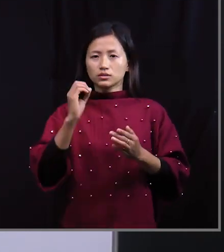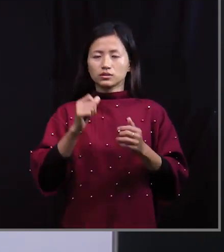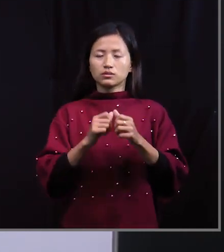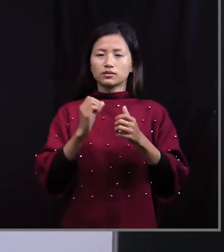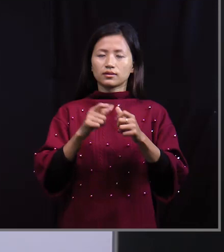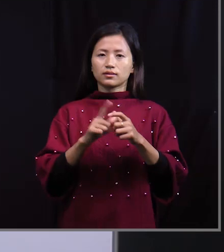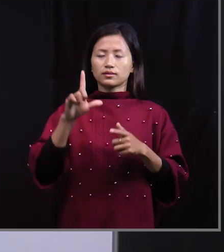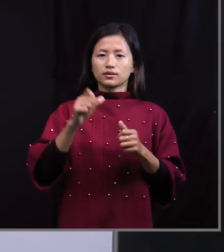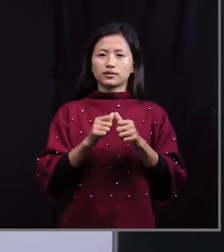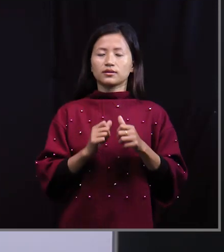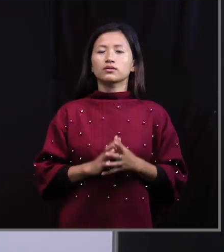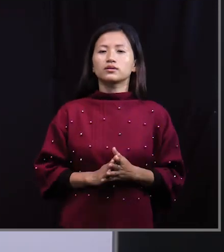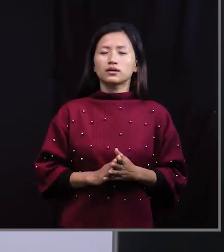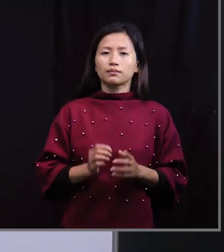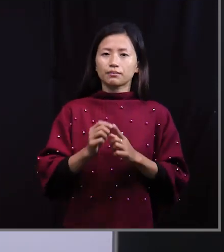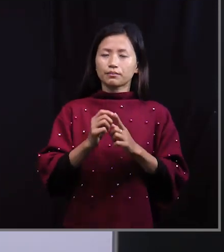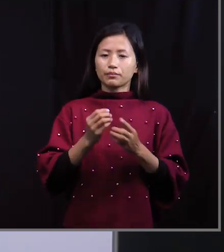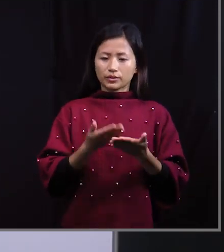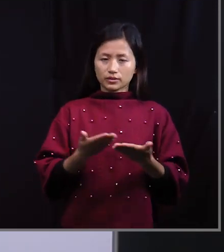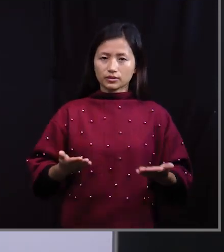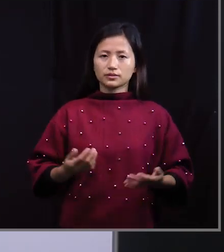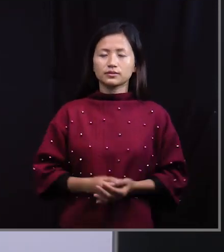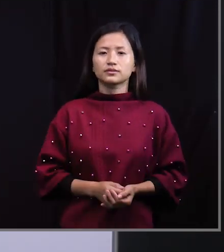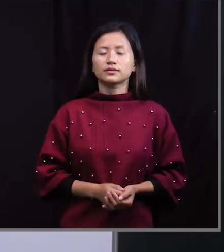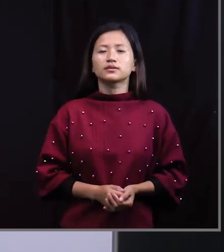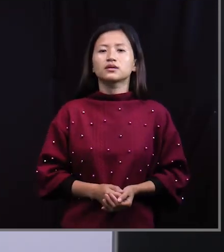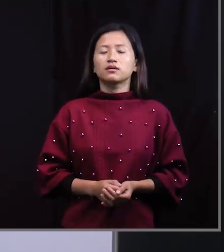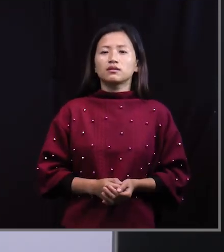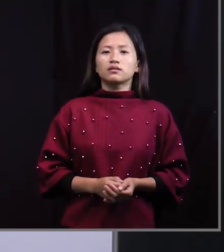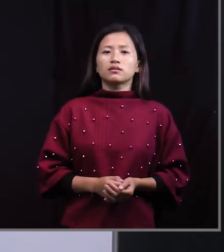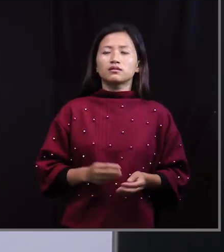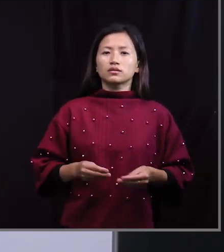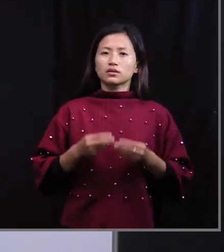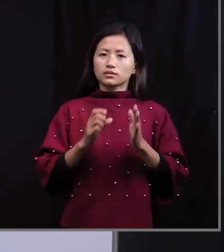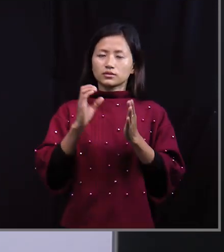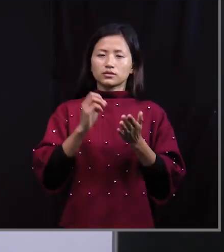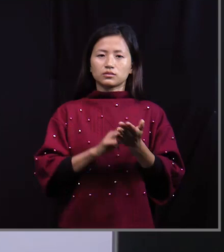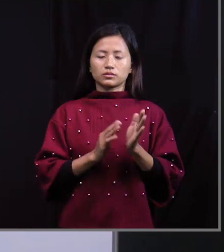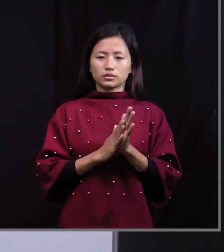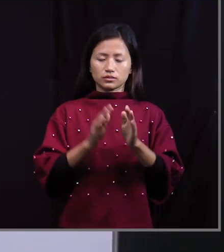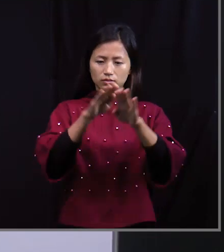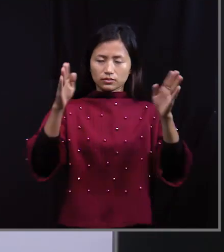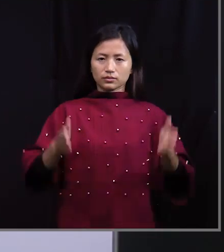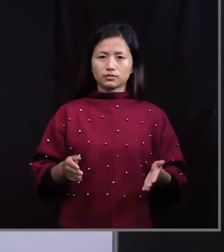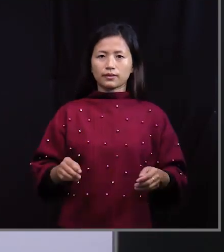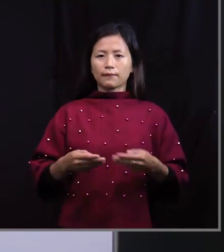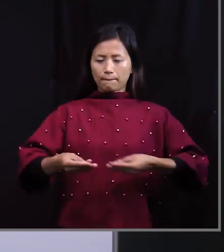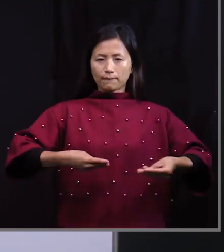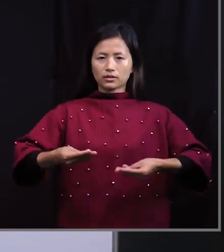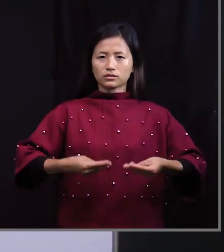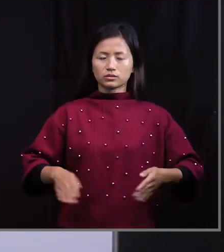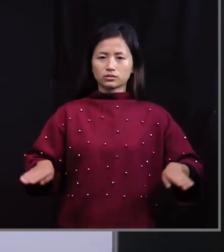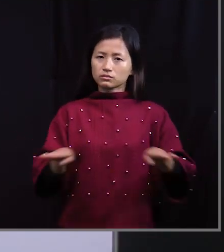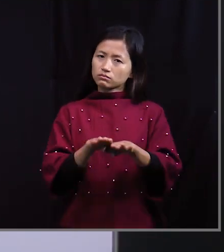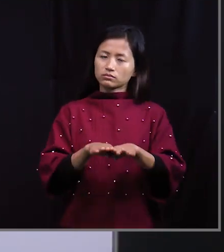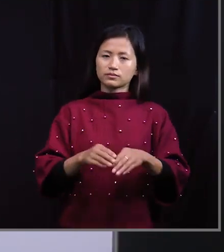they misinterpreted this slogan in their advertisement, they condemned the use, so the market was closed down. They could not sell the product